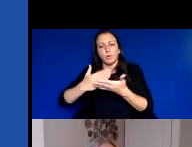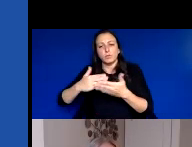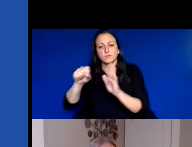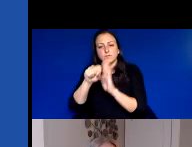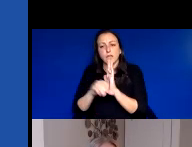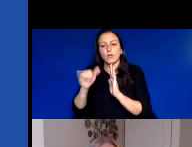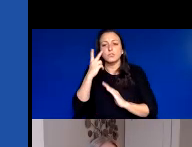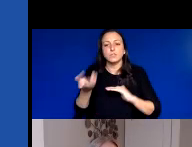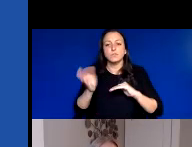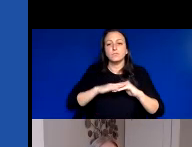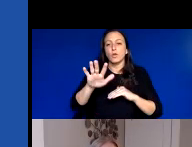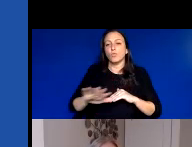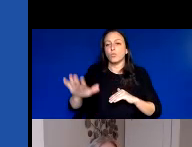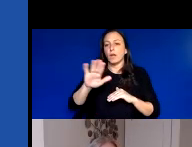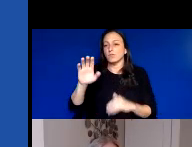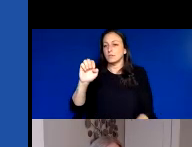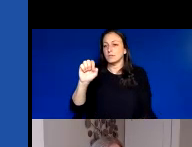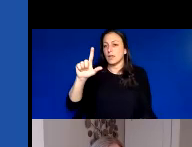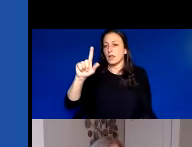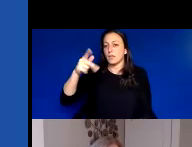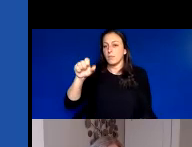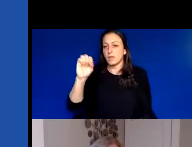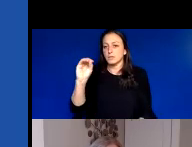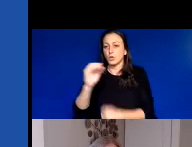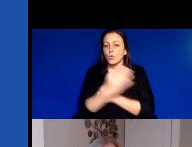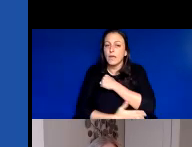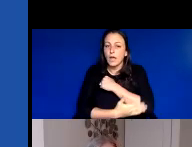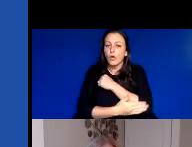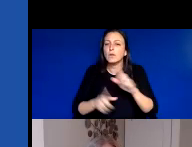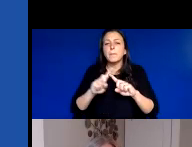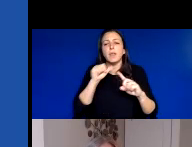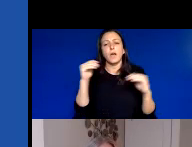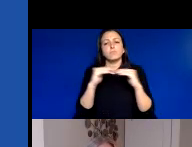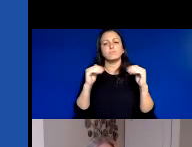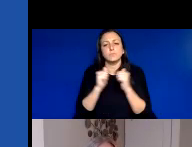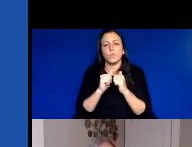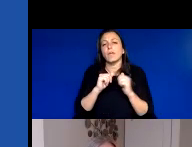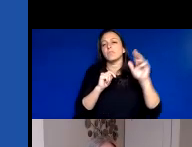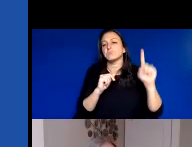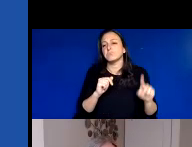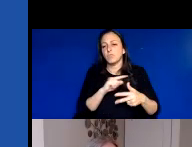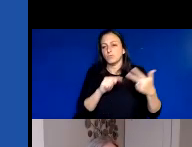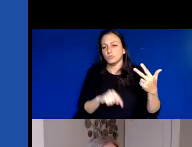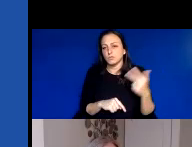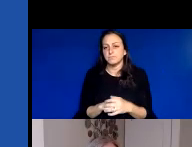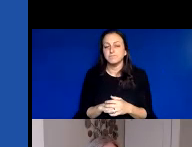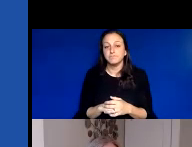El Paso County, but not to the same extent that we're seeing in some other parts of the state right now. Next slide.